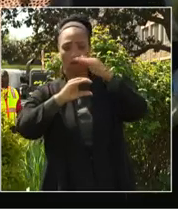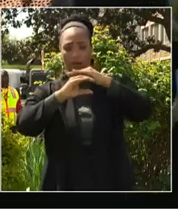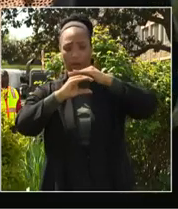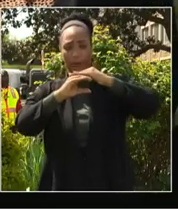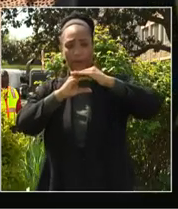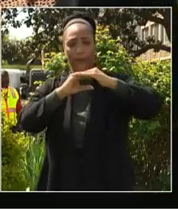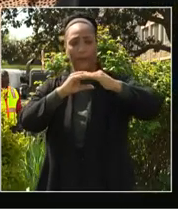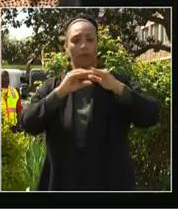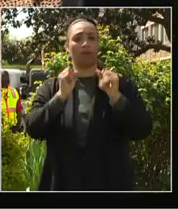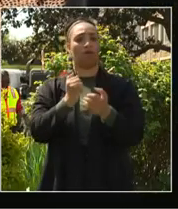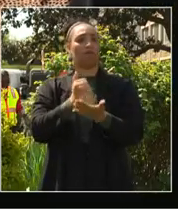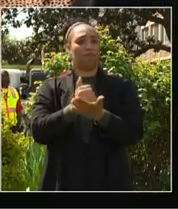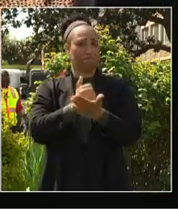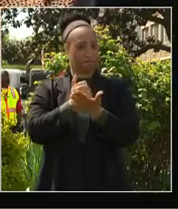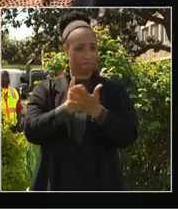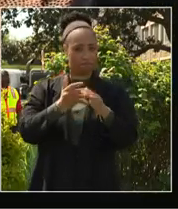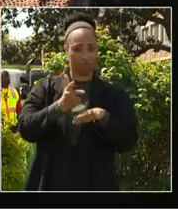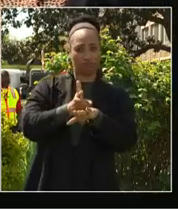our work area.